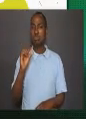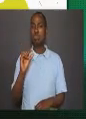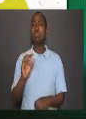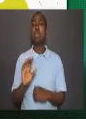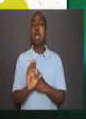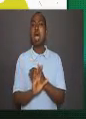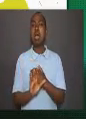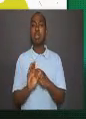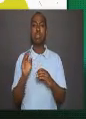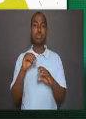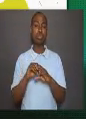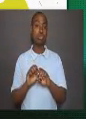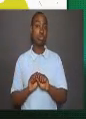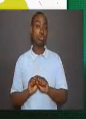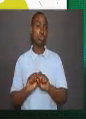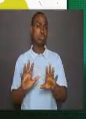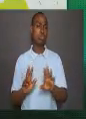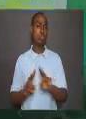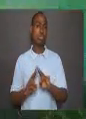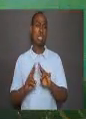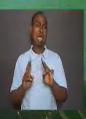AIDS is even worse.